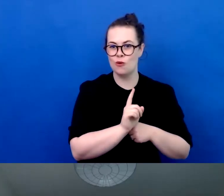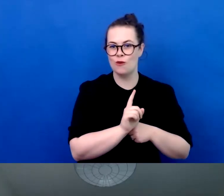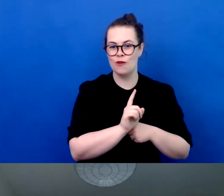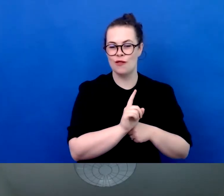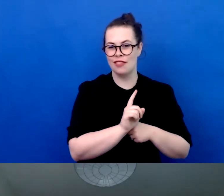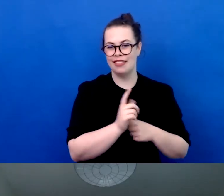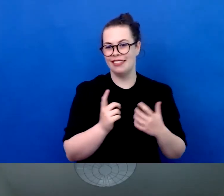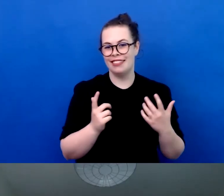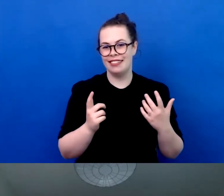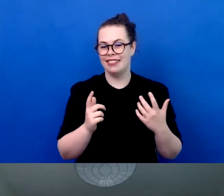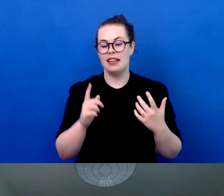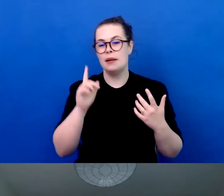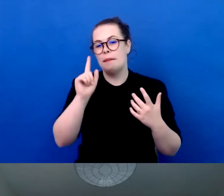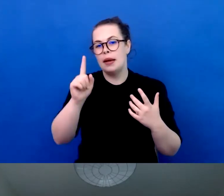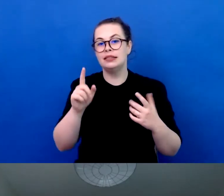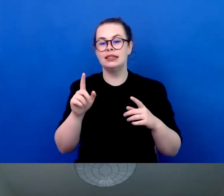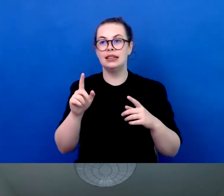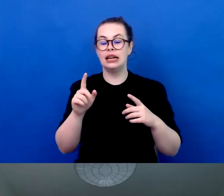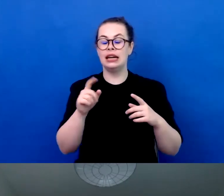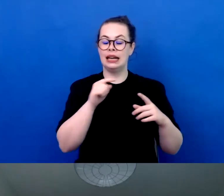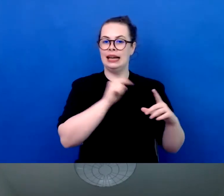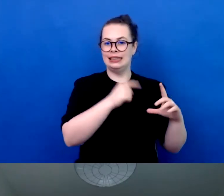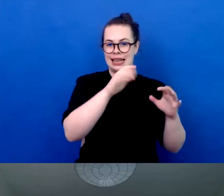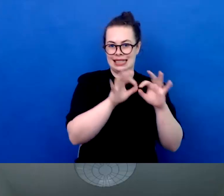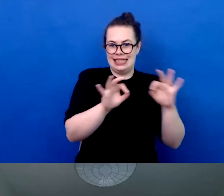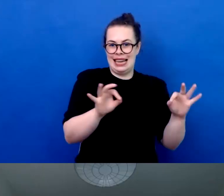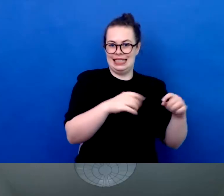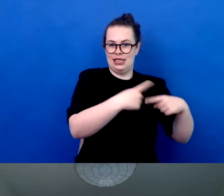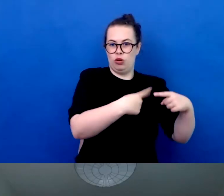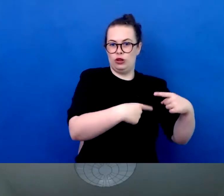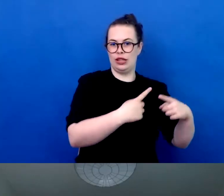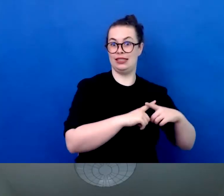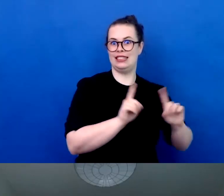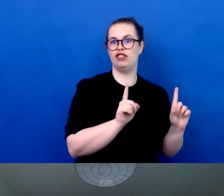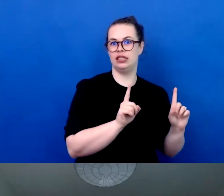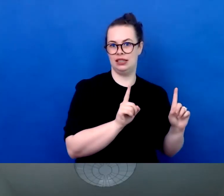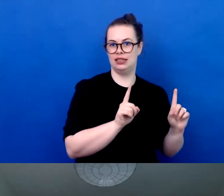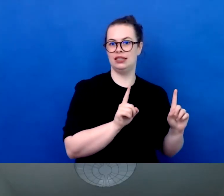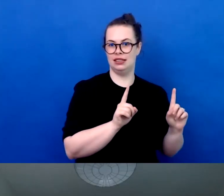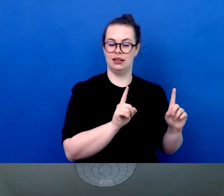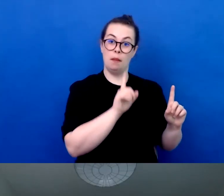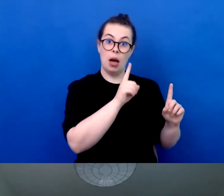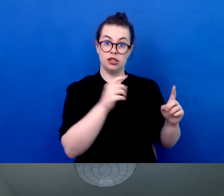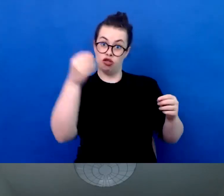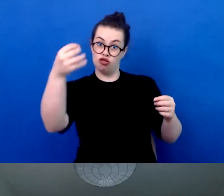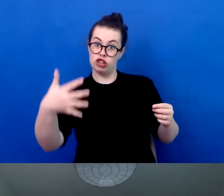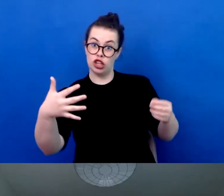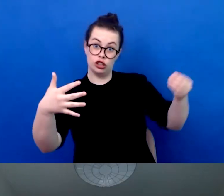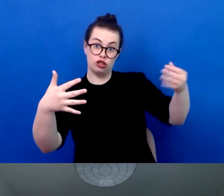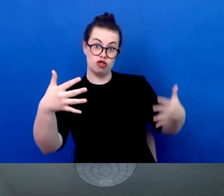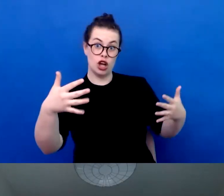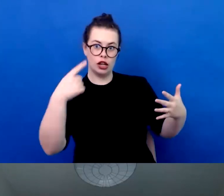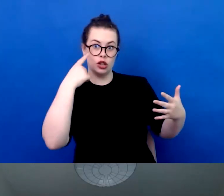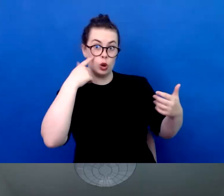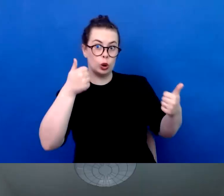example, from the Kim and Osterhout study differently. So it appears to us as if it's doing